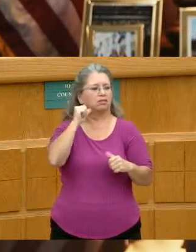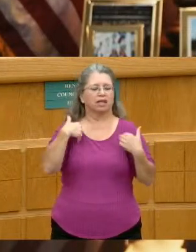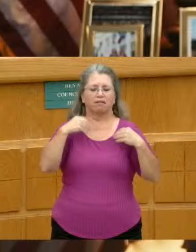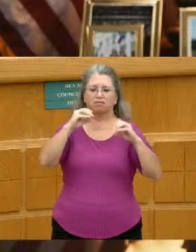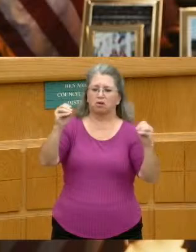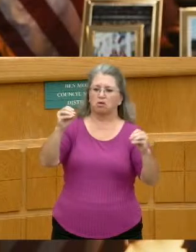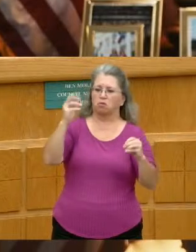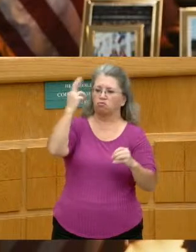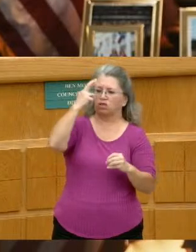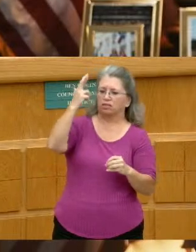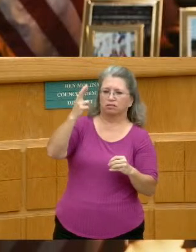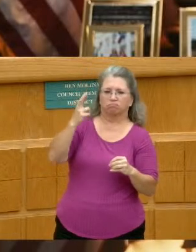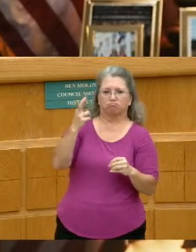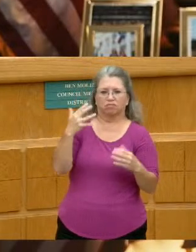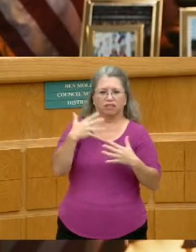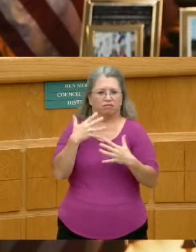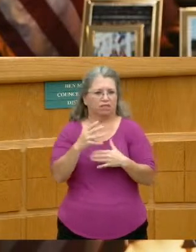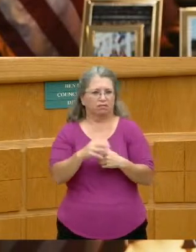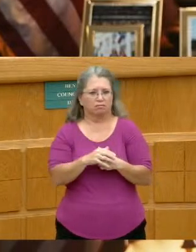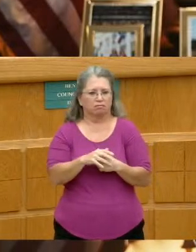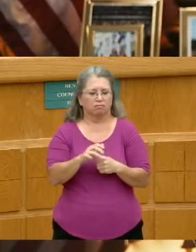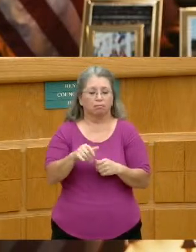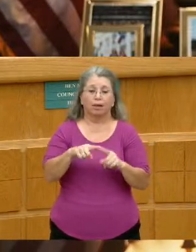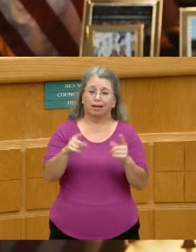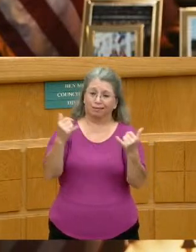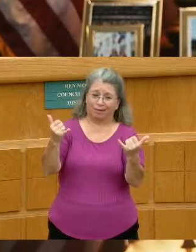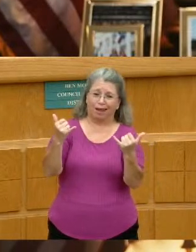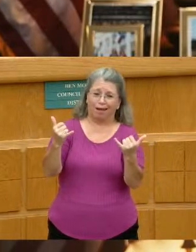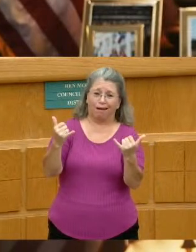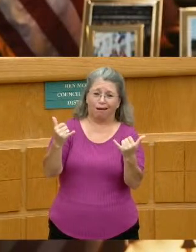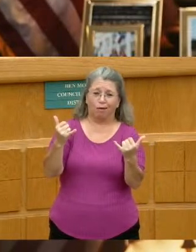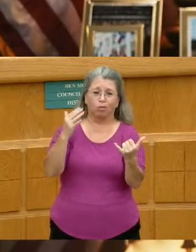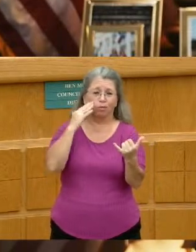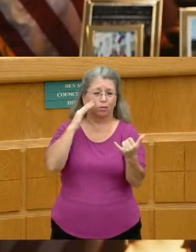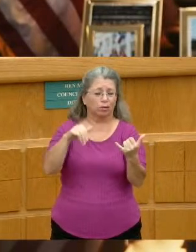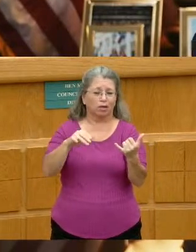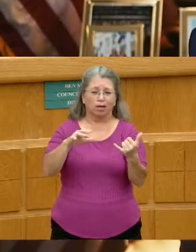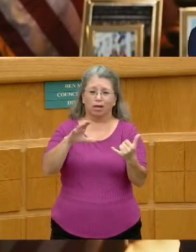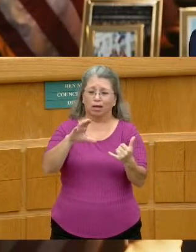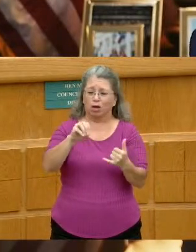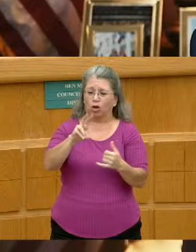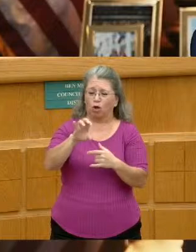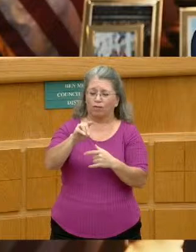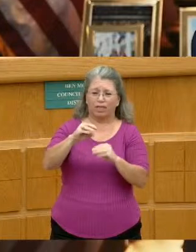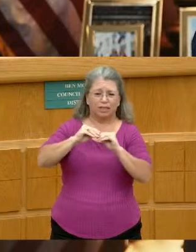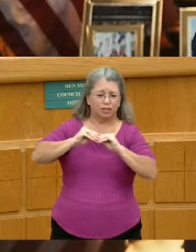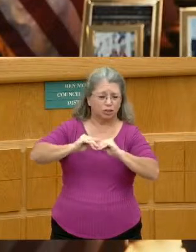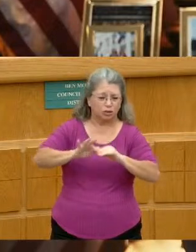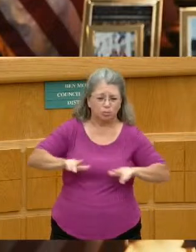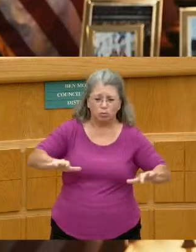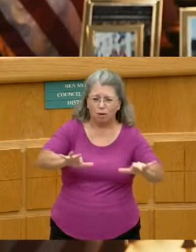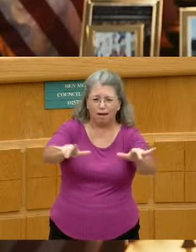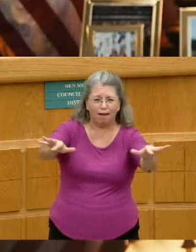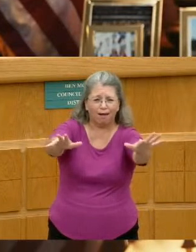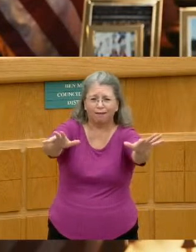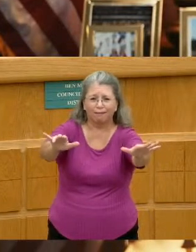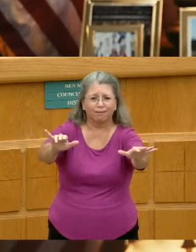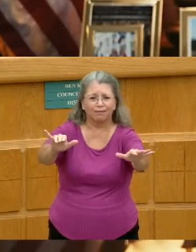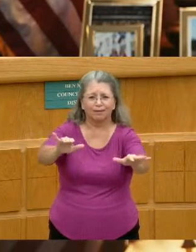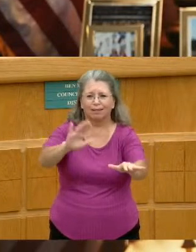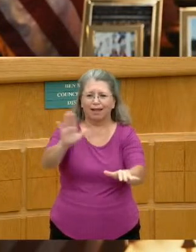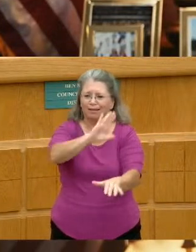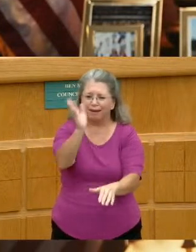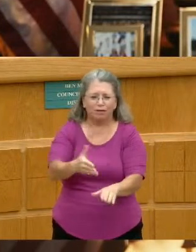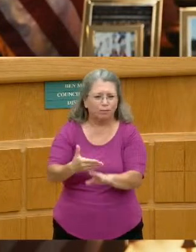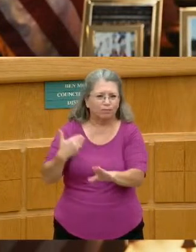COVID-19. But today, COVID is spreading like never before. And the virus, it